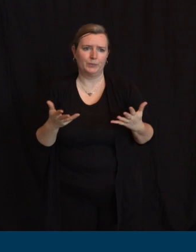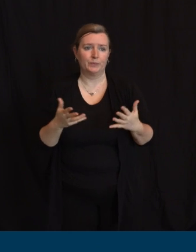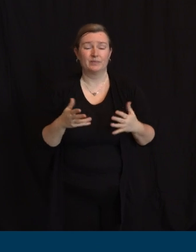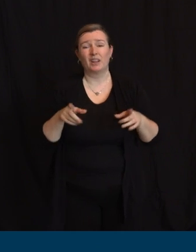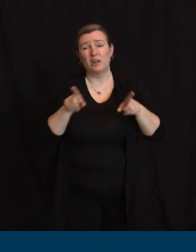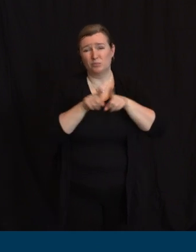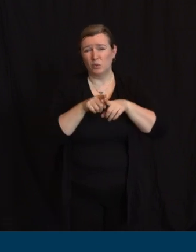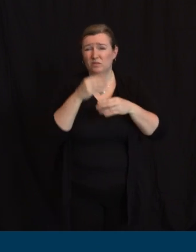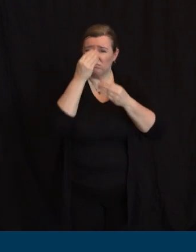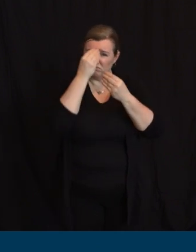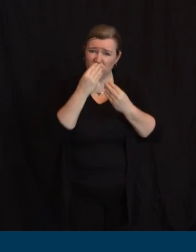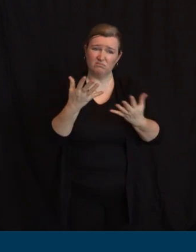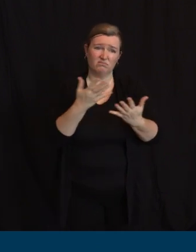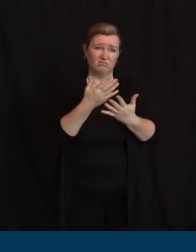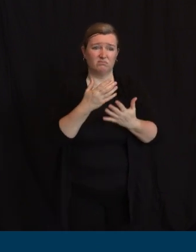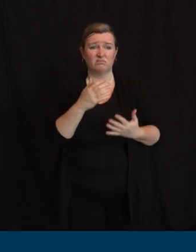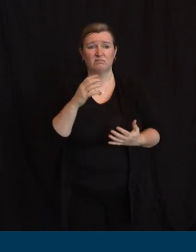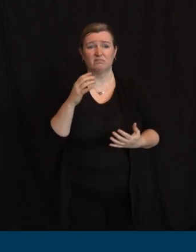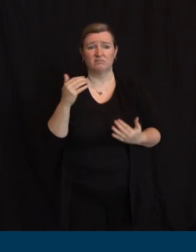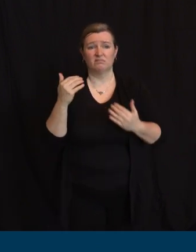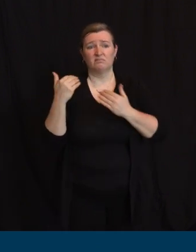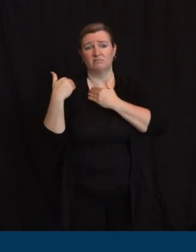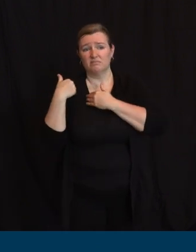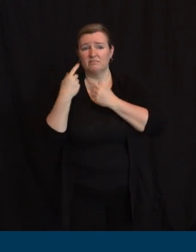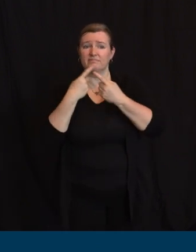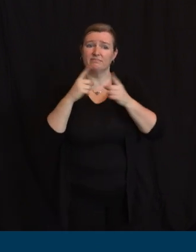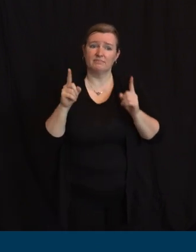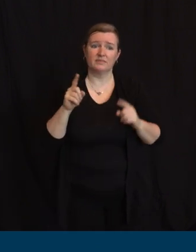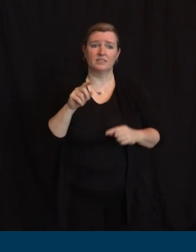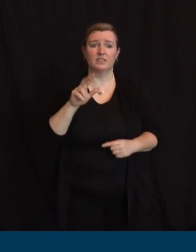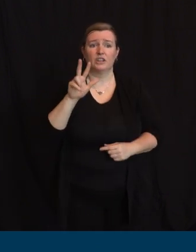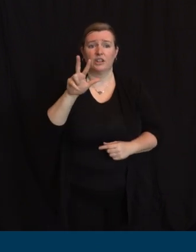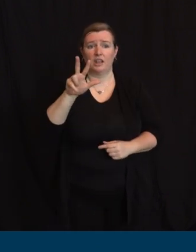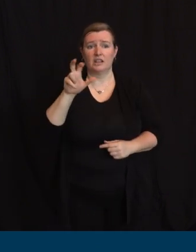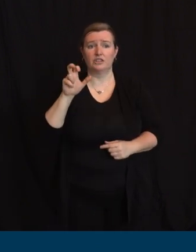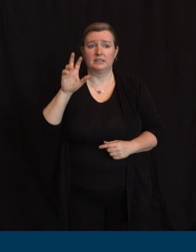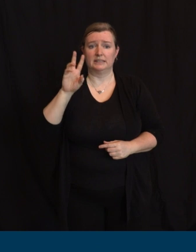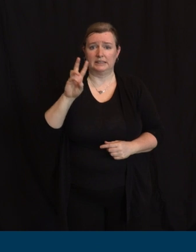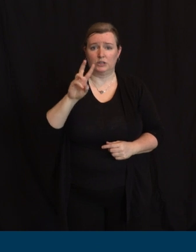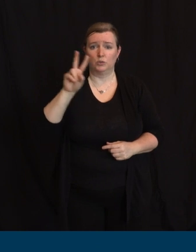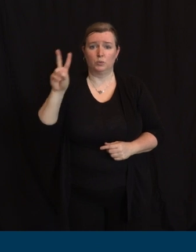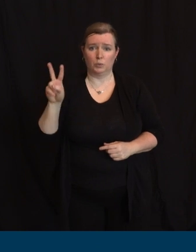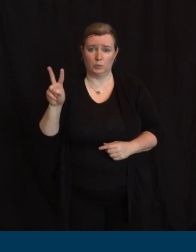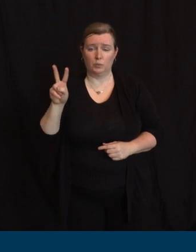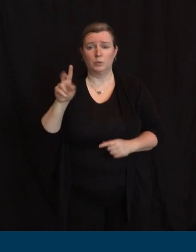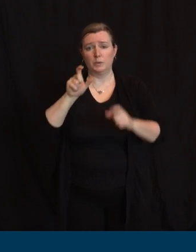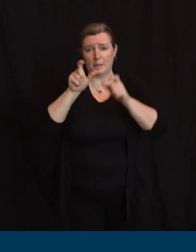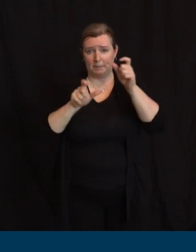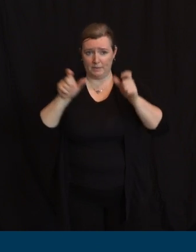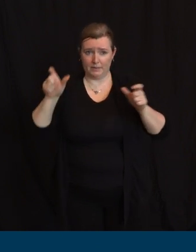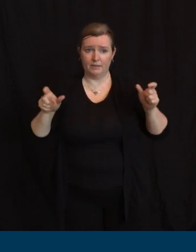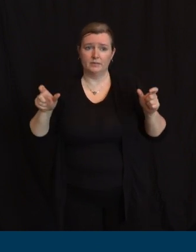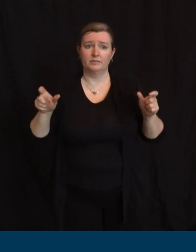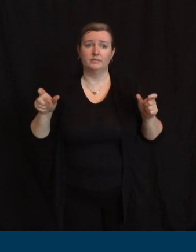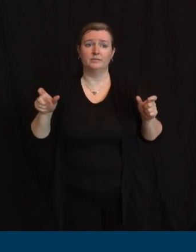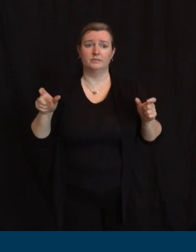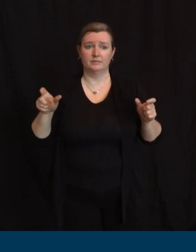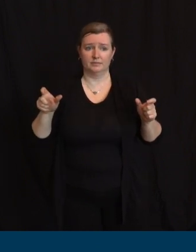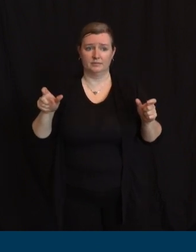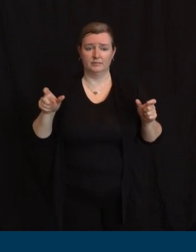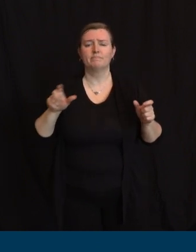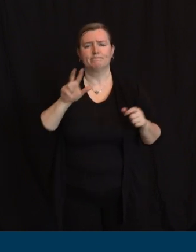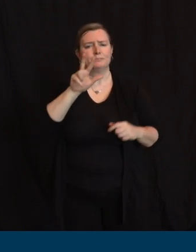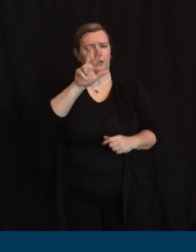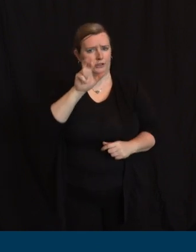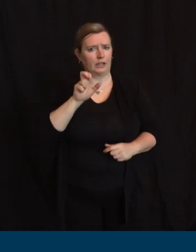hearts, we also have the duty to report the loss of another 362 New Jerseyans, 362 blessed members